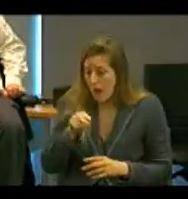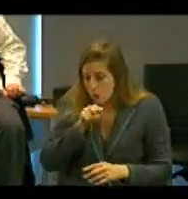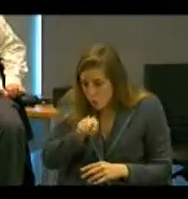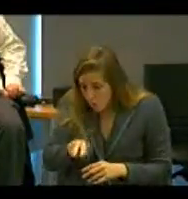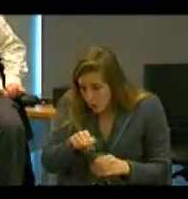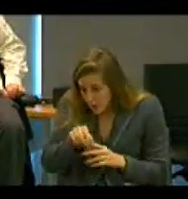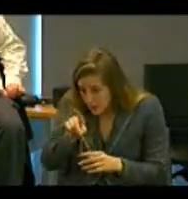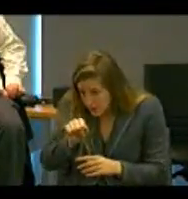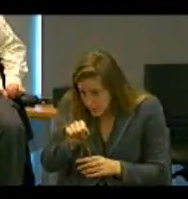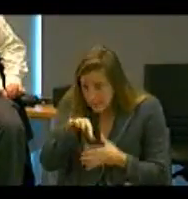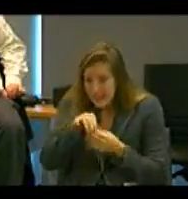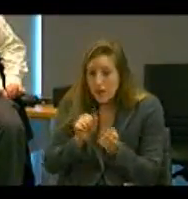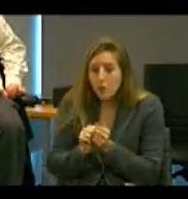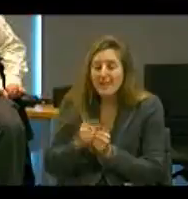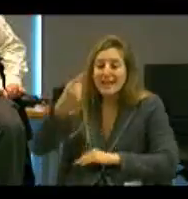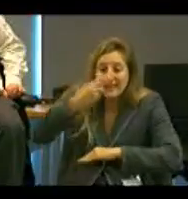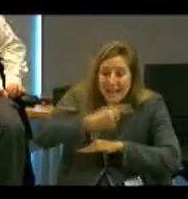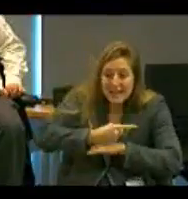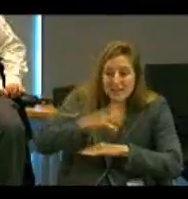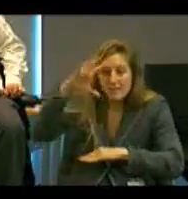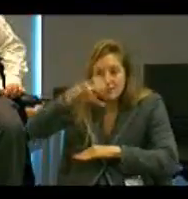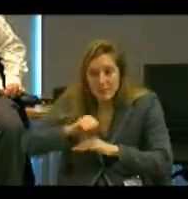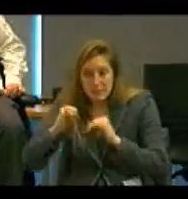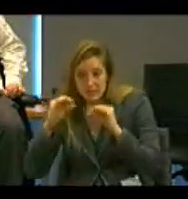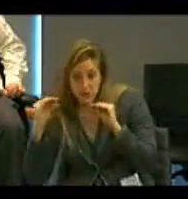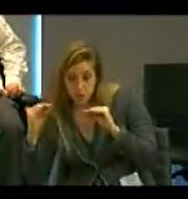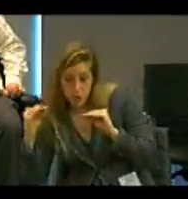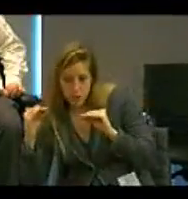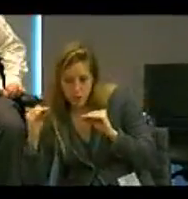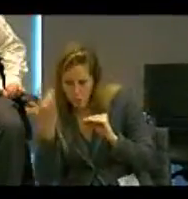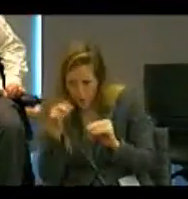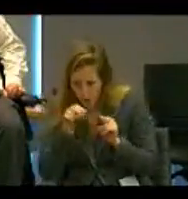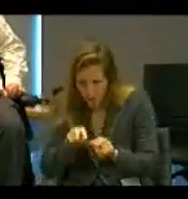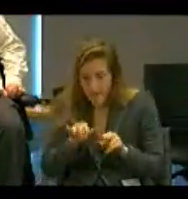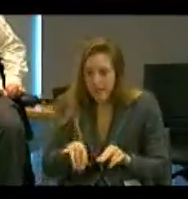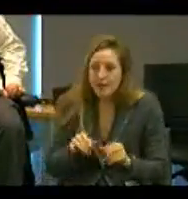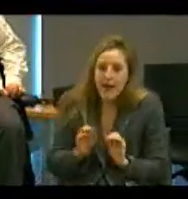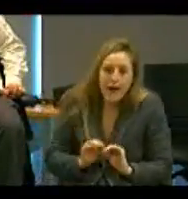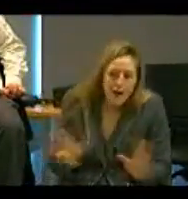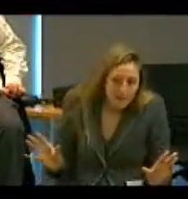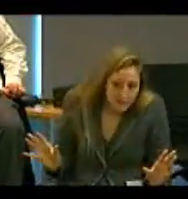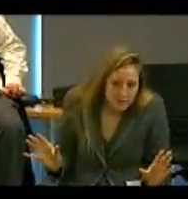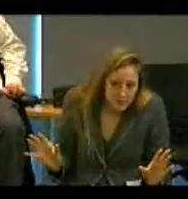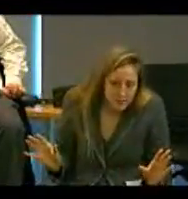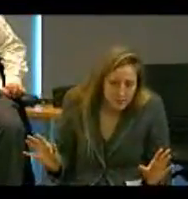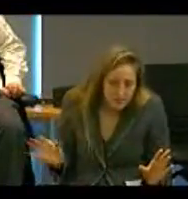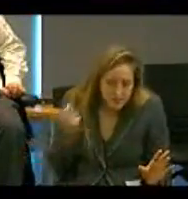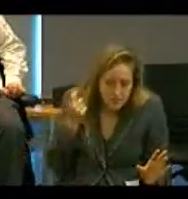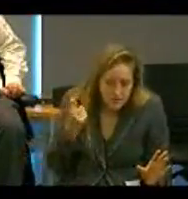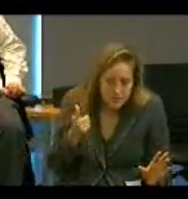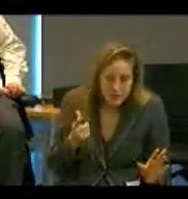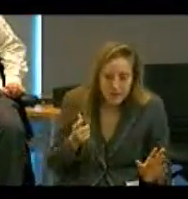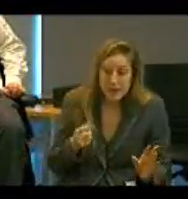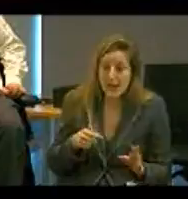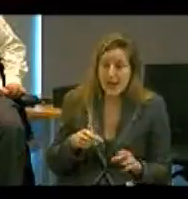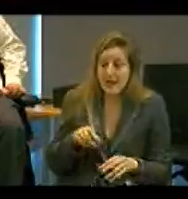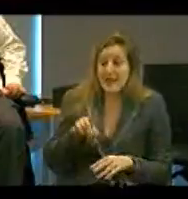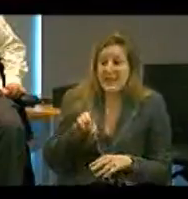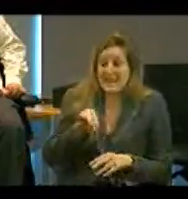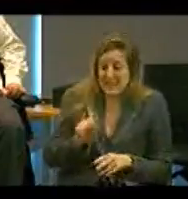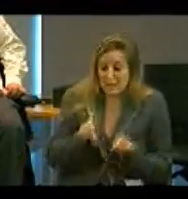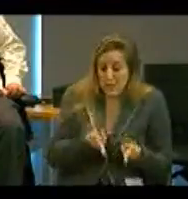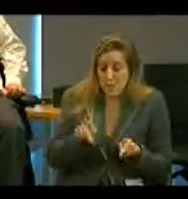in terms of days of missed instruction? Well, I think the answer is obvious, because the disparate impact is not